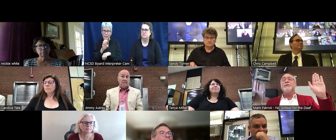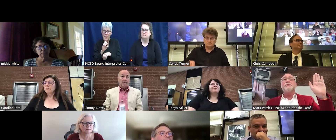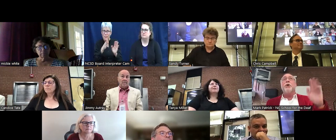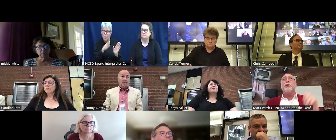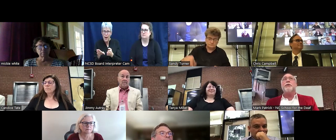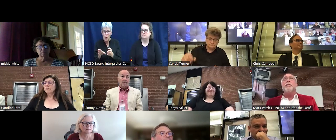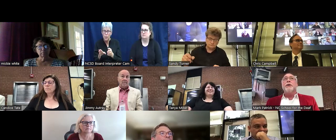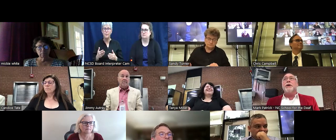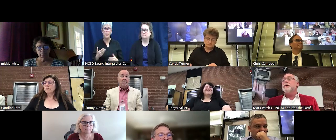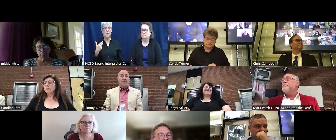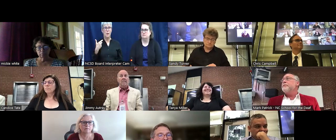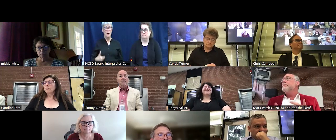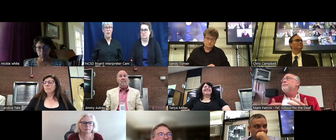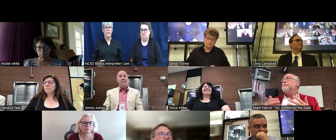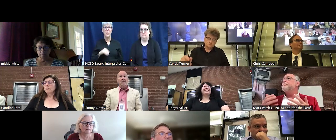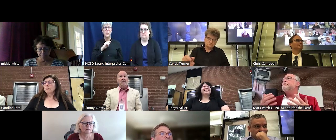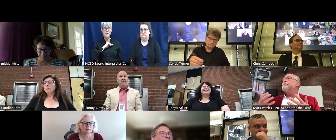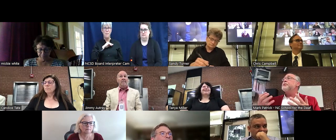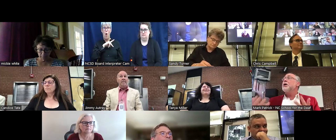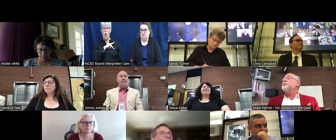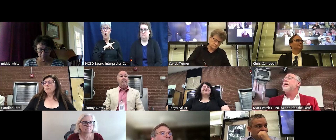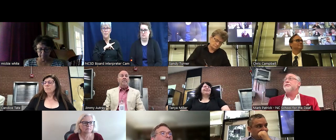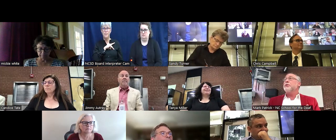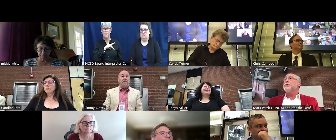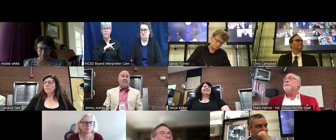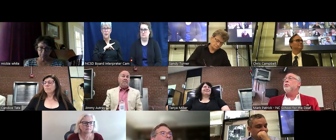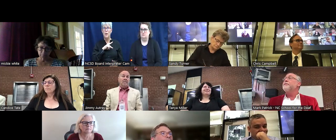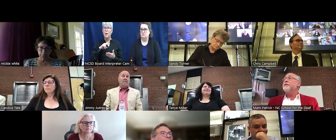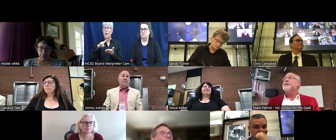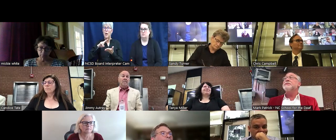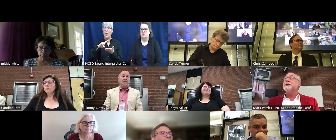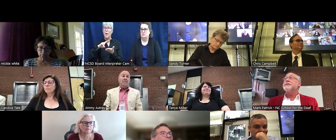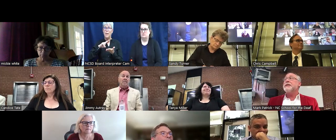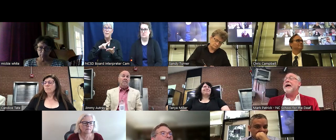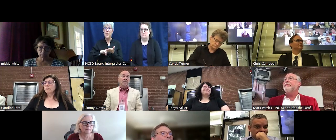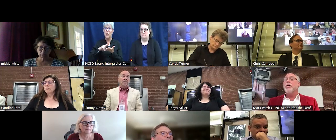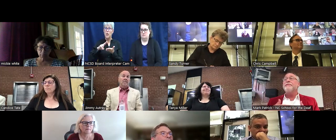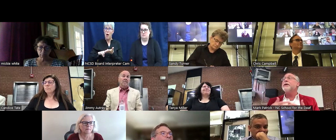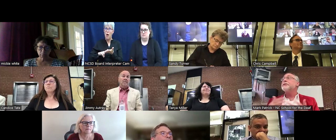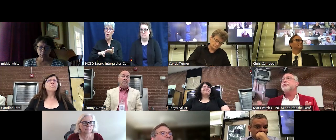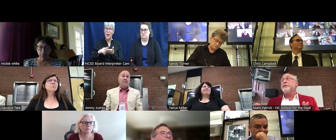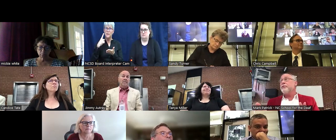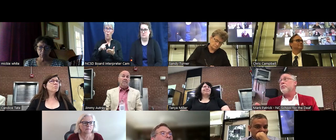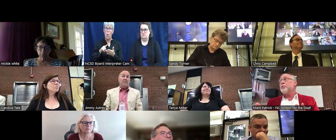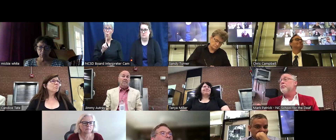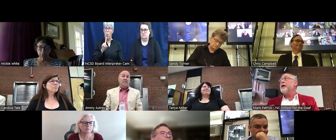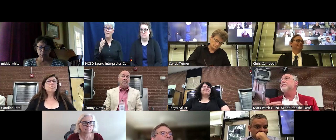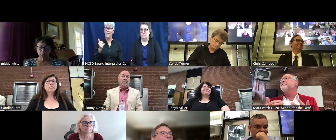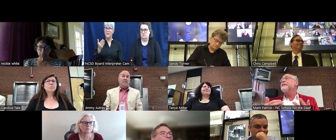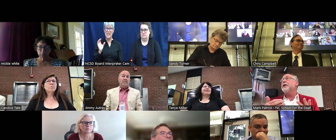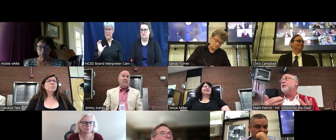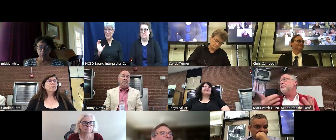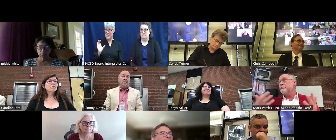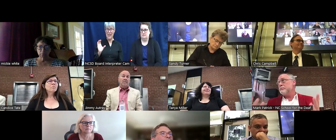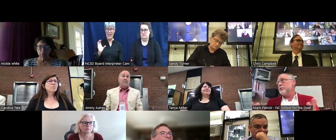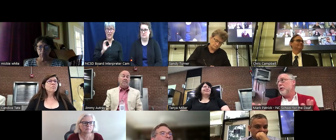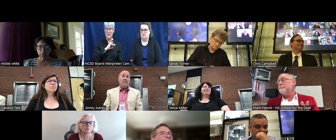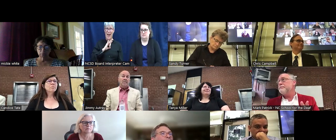this is Mark. And the contracts for 115C staff are very straightforward. We have to